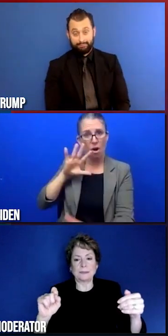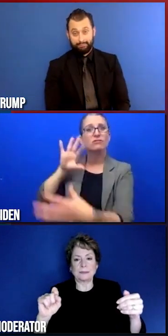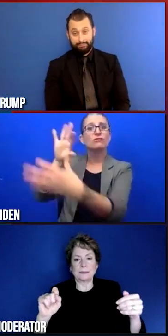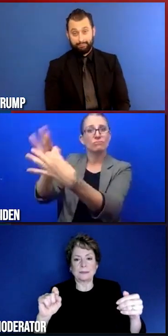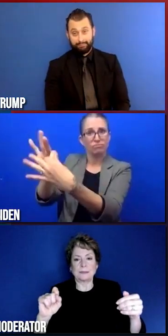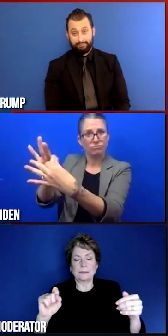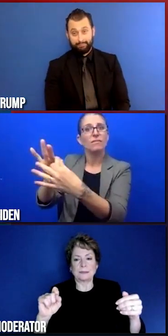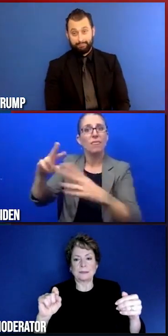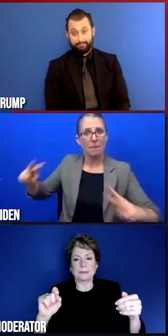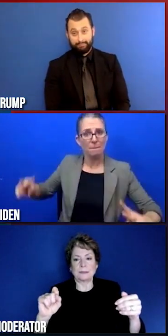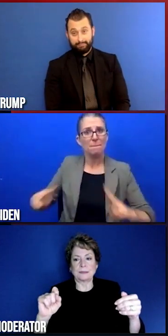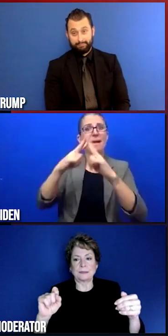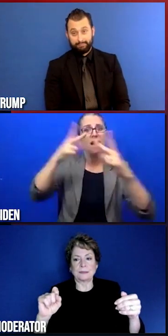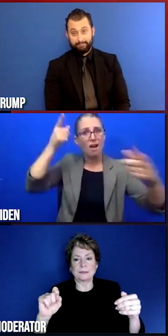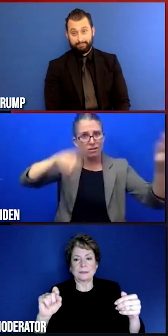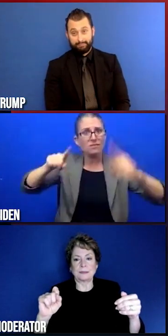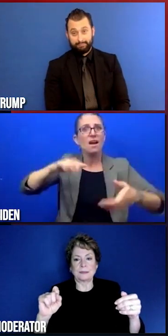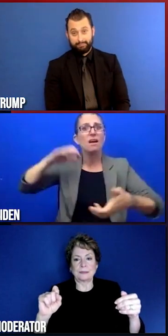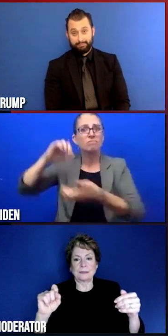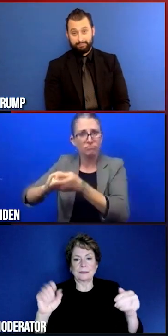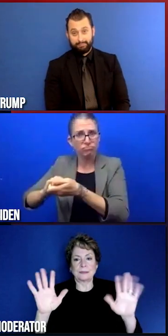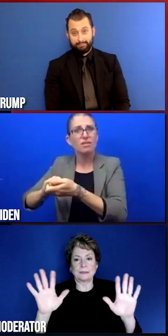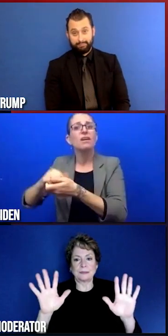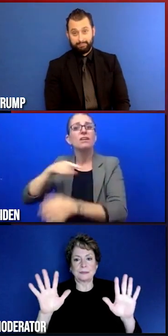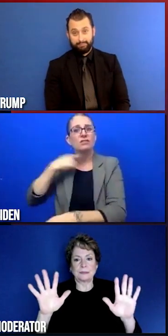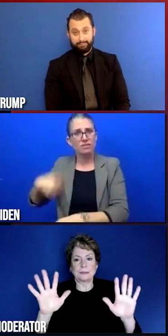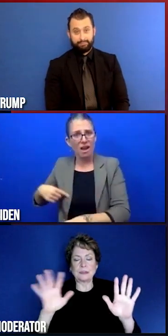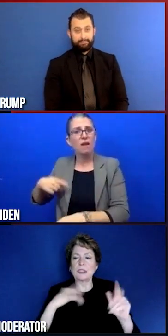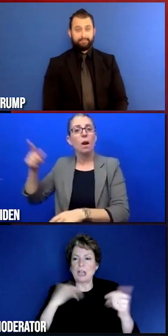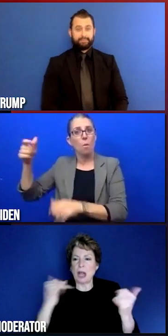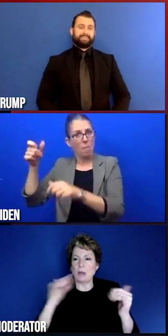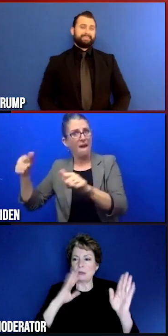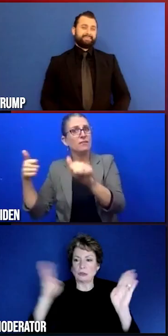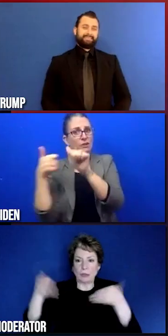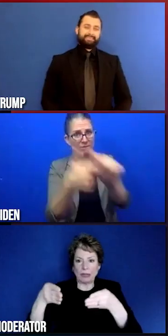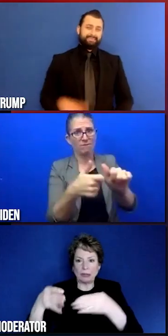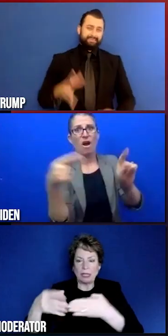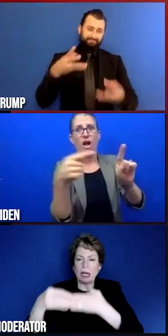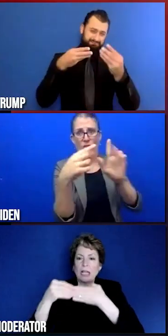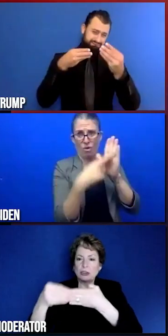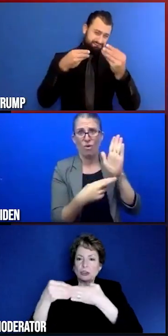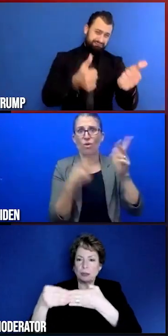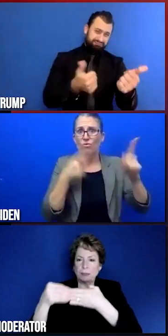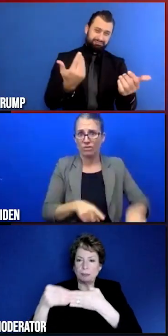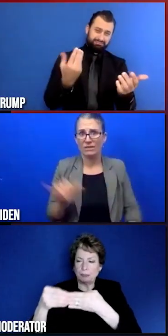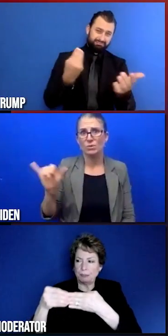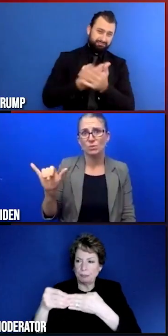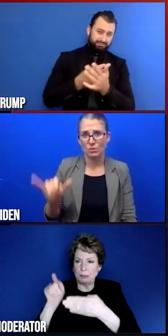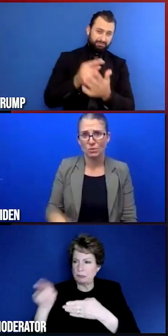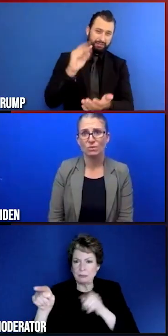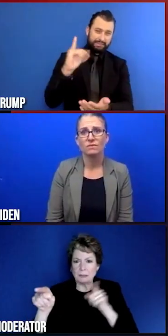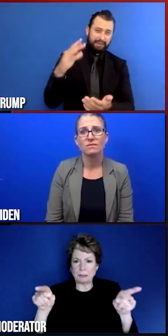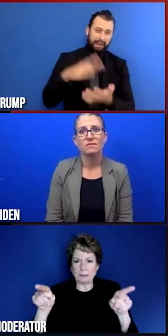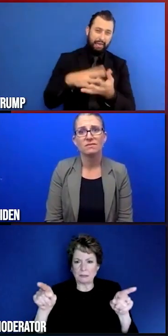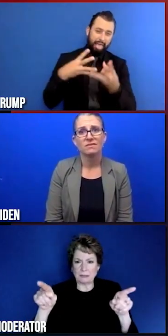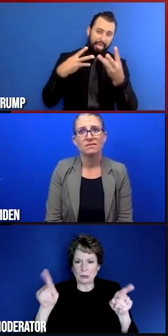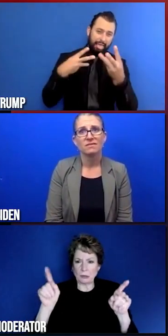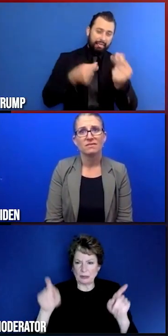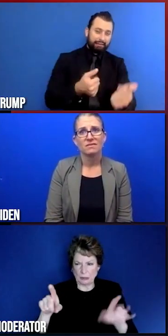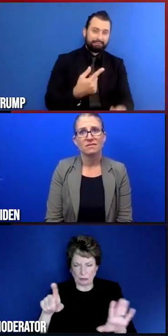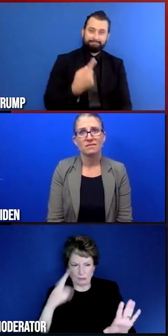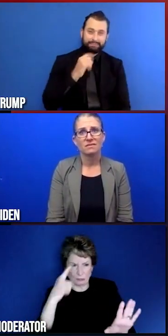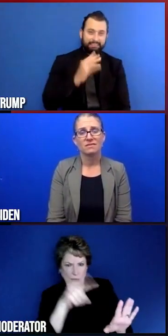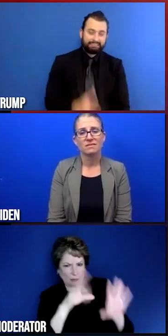trillion. leadership, gentlemen. And this first question does go to you, President Trump. Imagine this is your inauguration